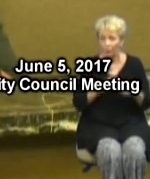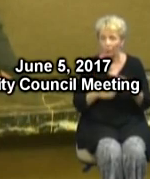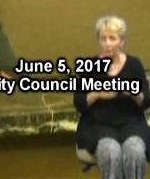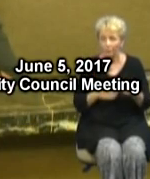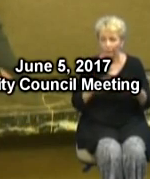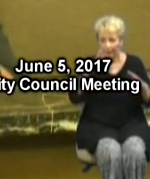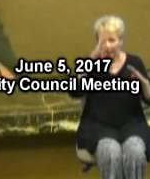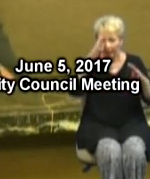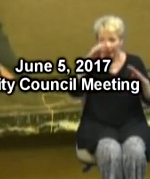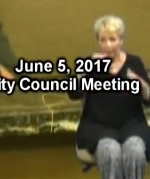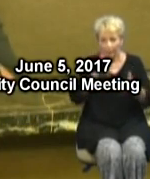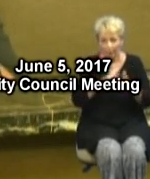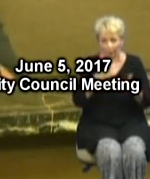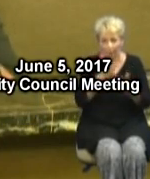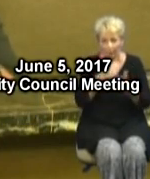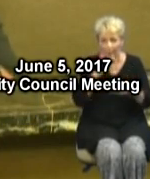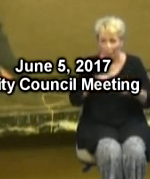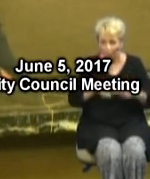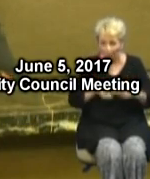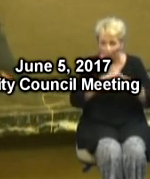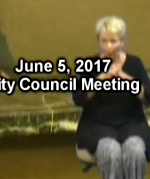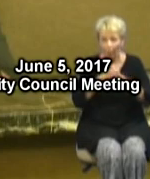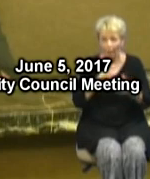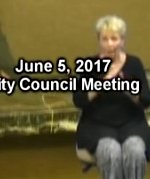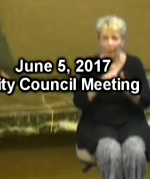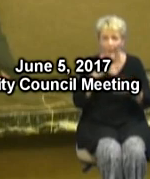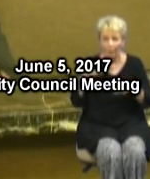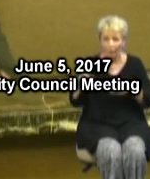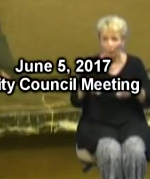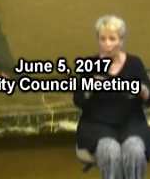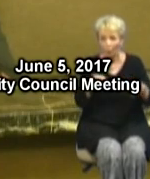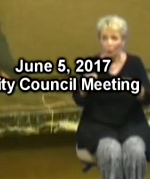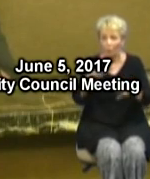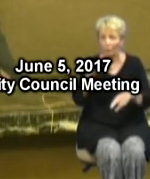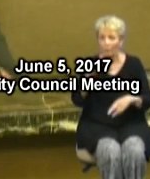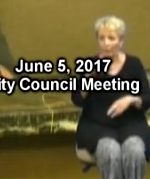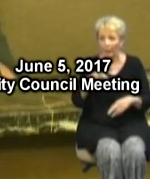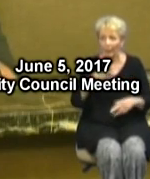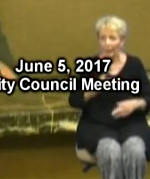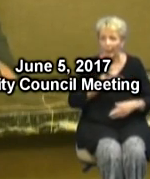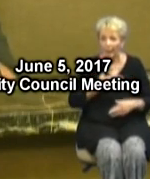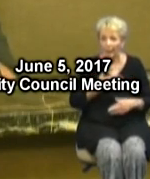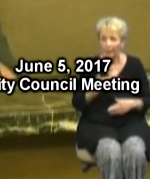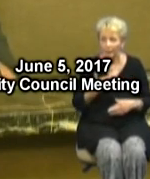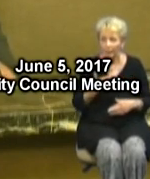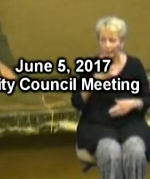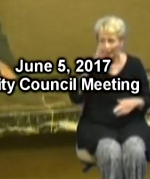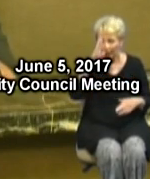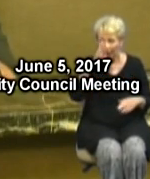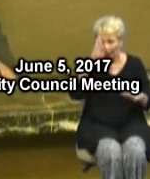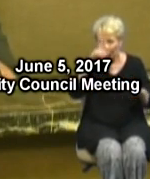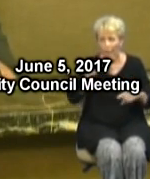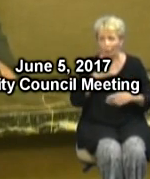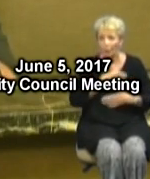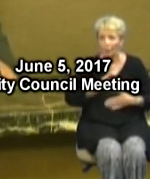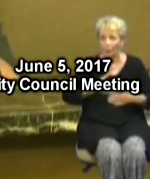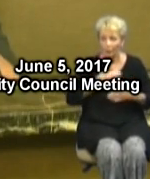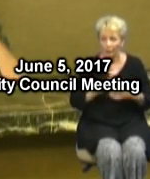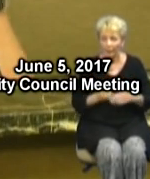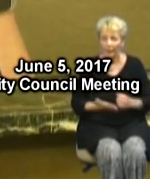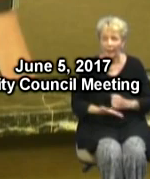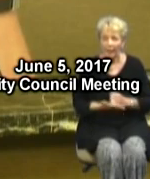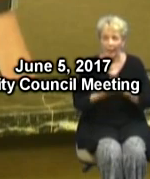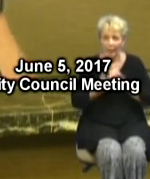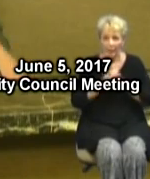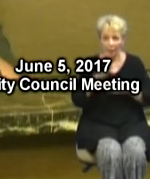hope this budget is the beginning of that and the roadmap. I have to say to you, I really appreciate the help of all